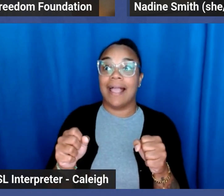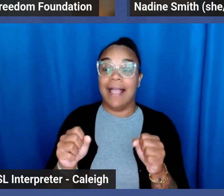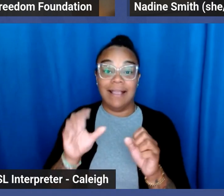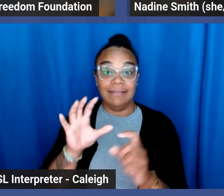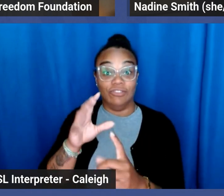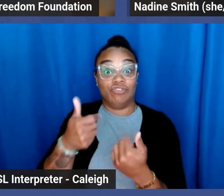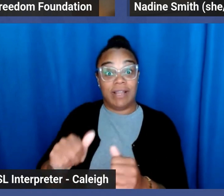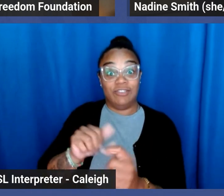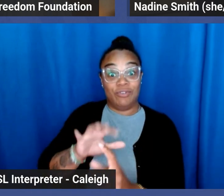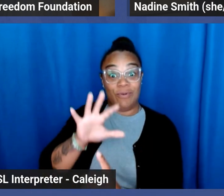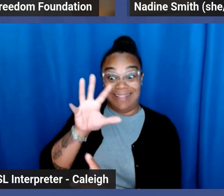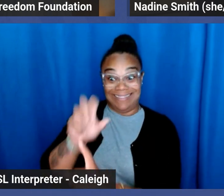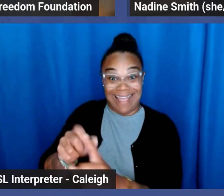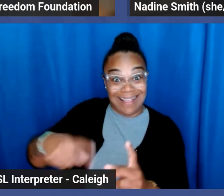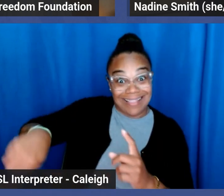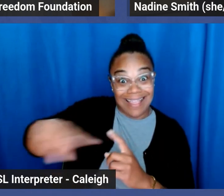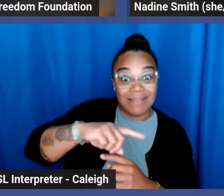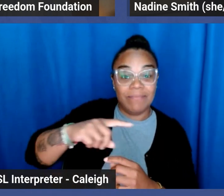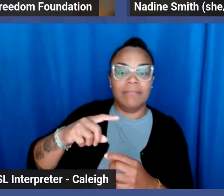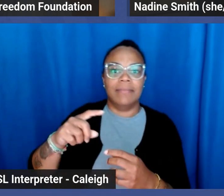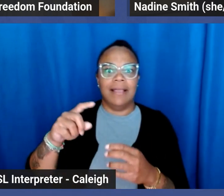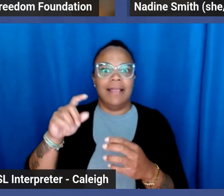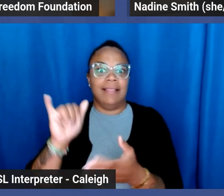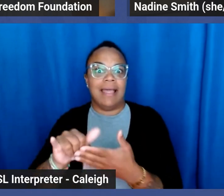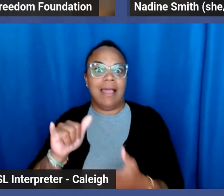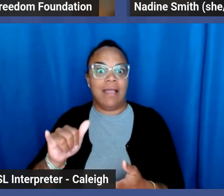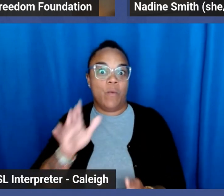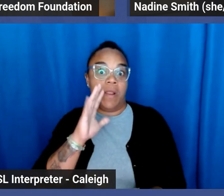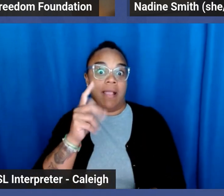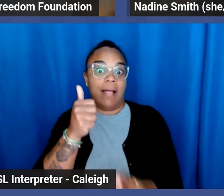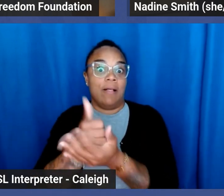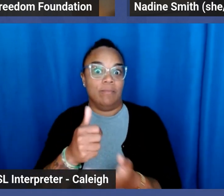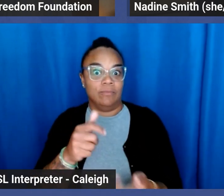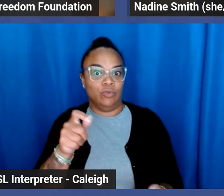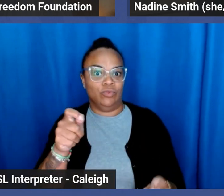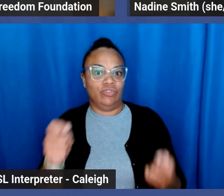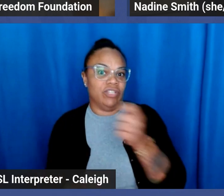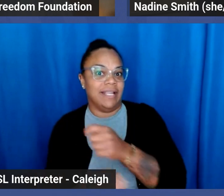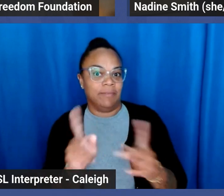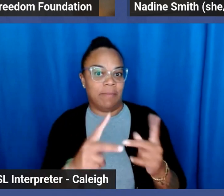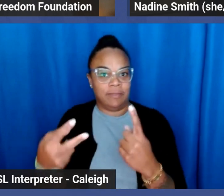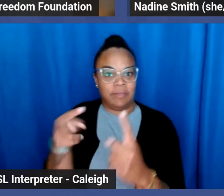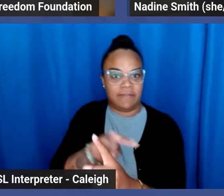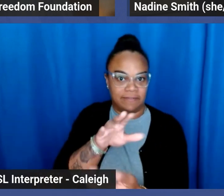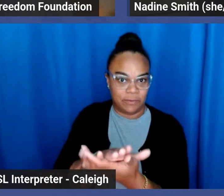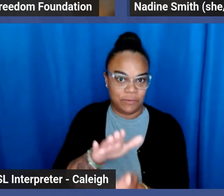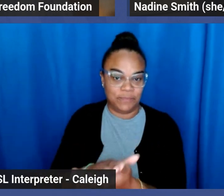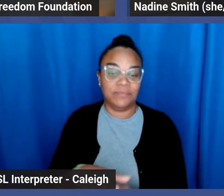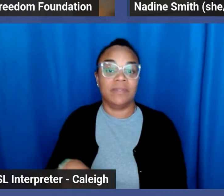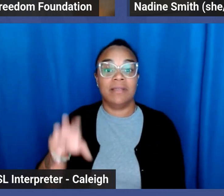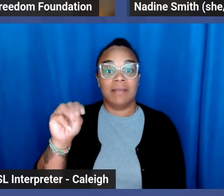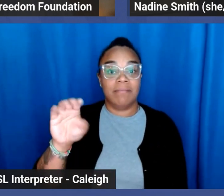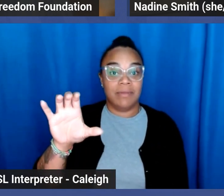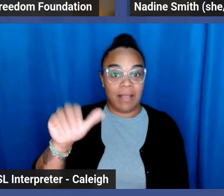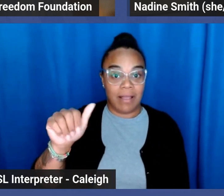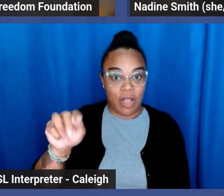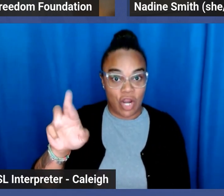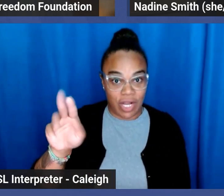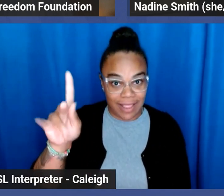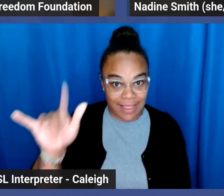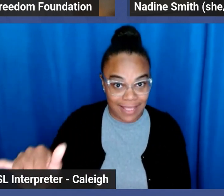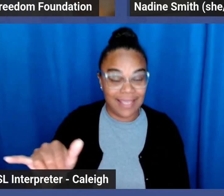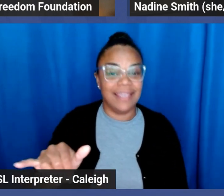turn people against schools. They did McCarthy-esque, the Johns Committee in Florida was the